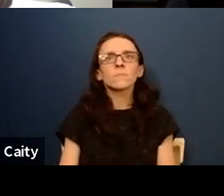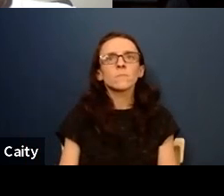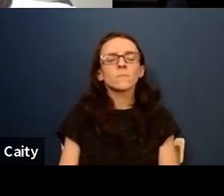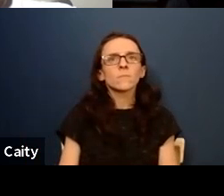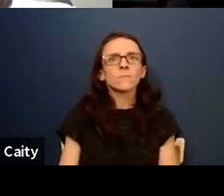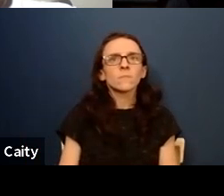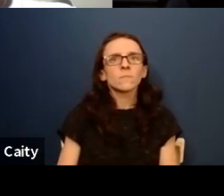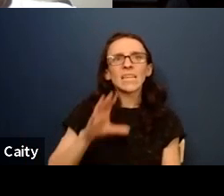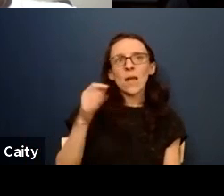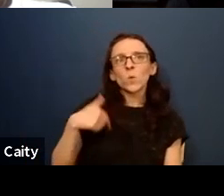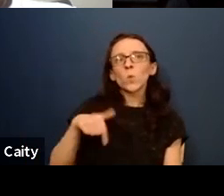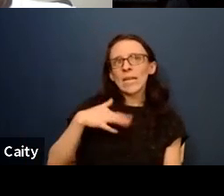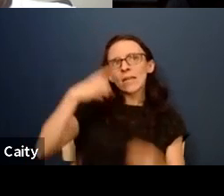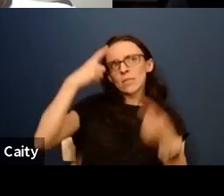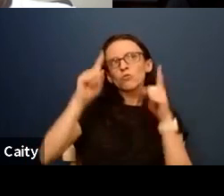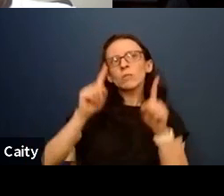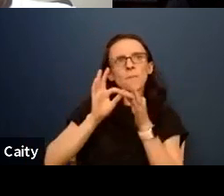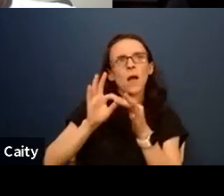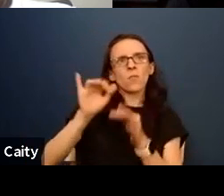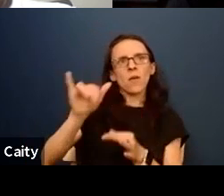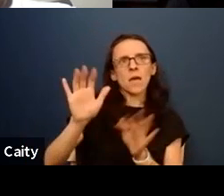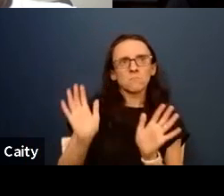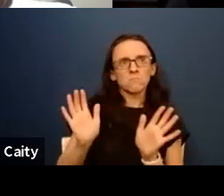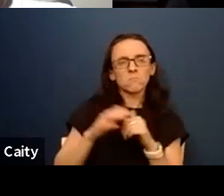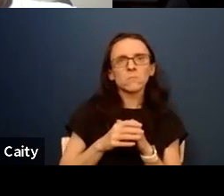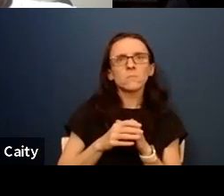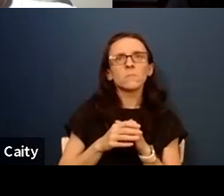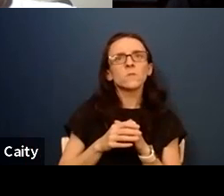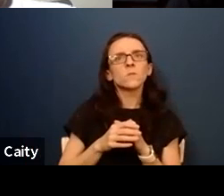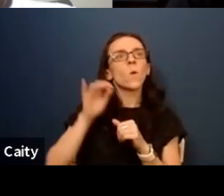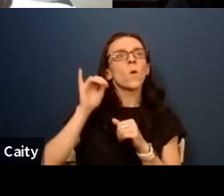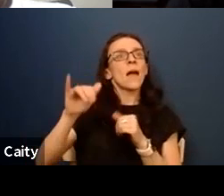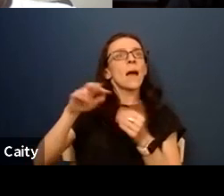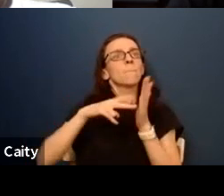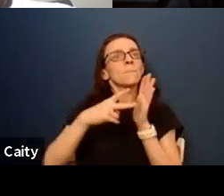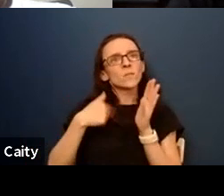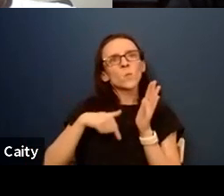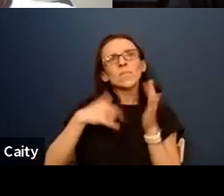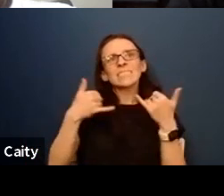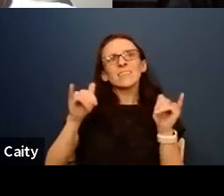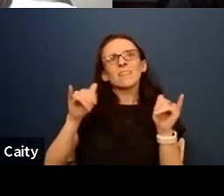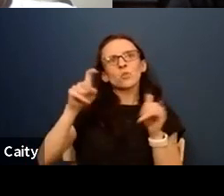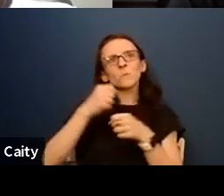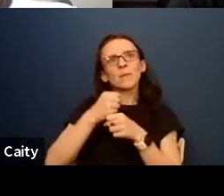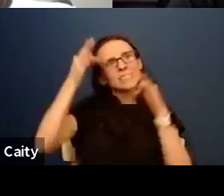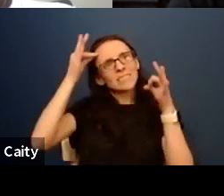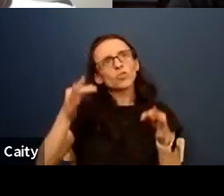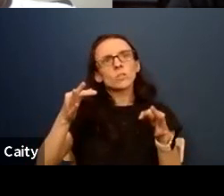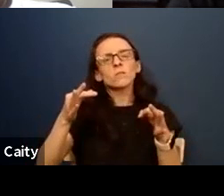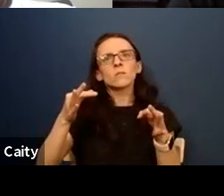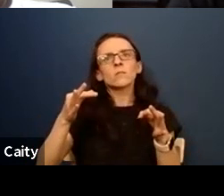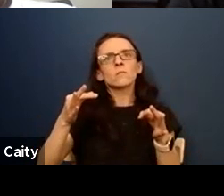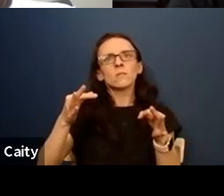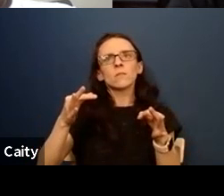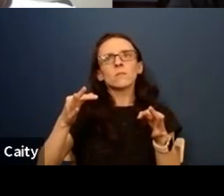And there was agreement to that. So what that means is we still need to make a decision as a task